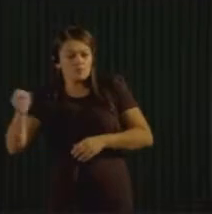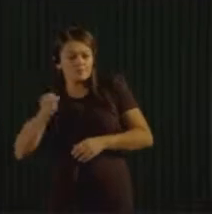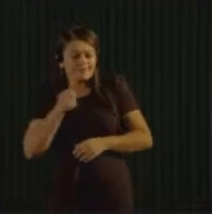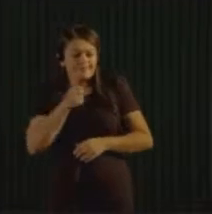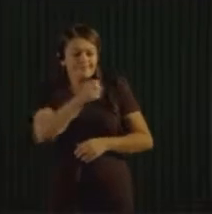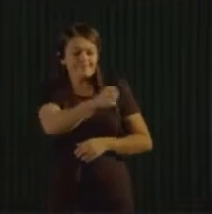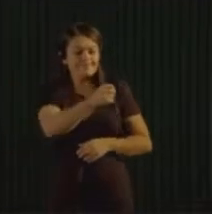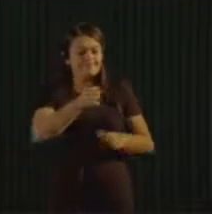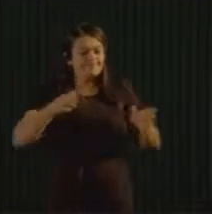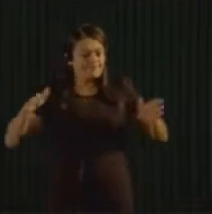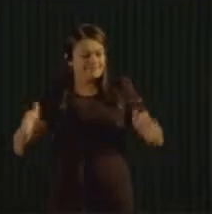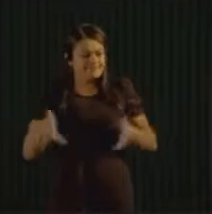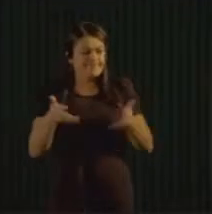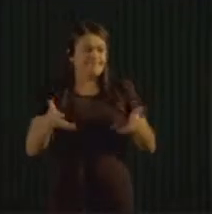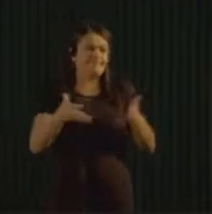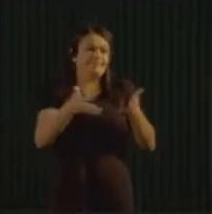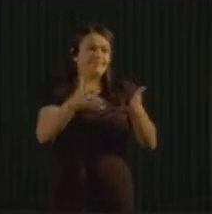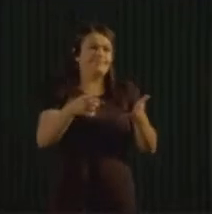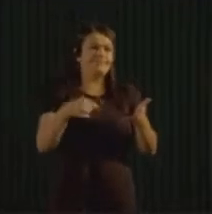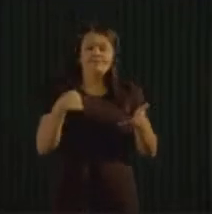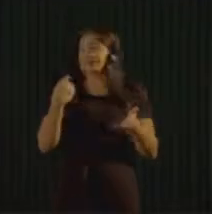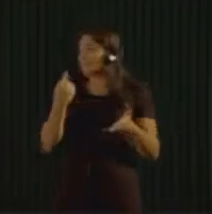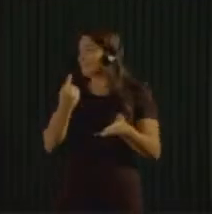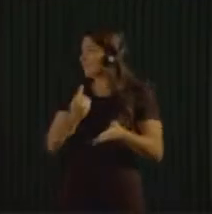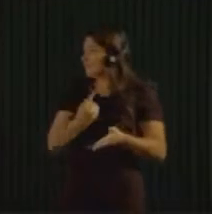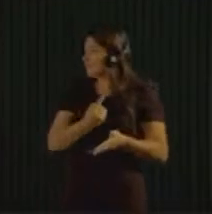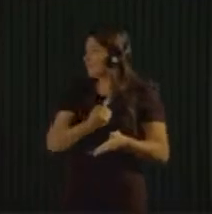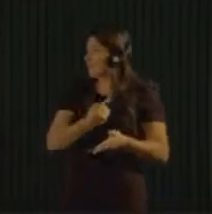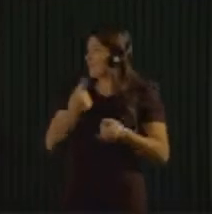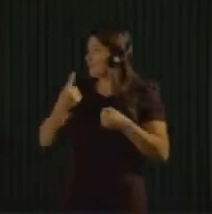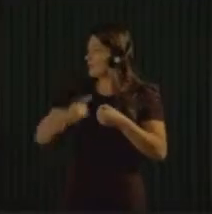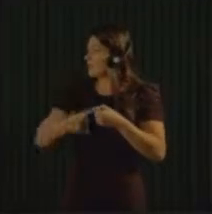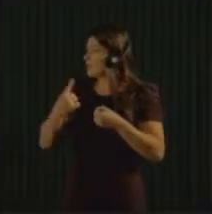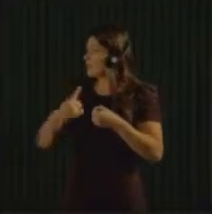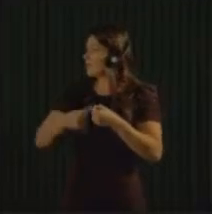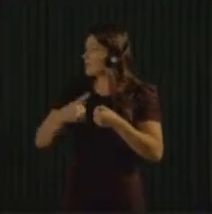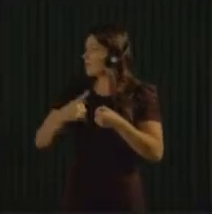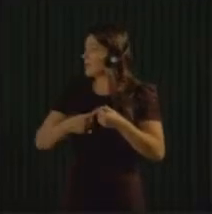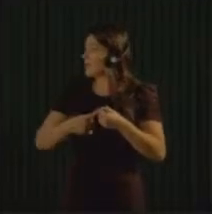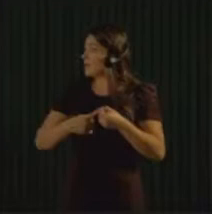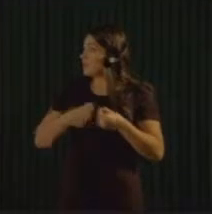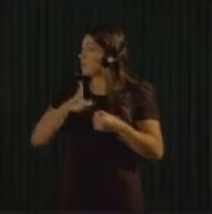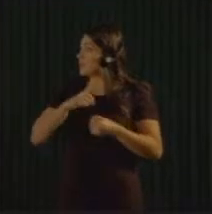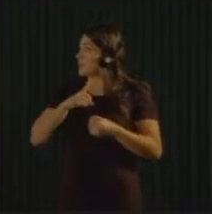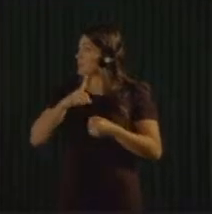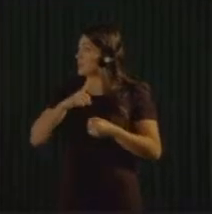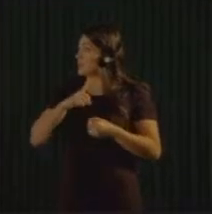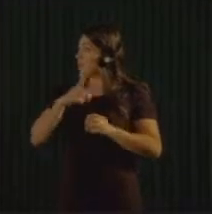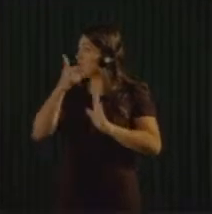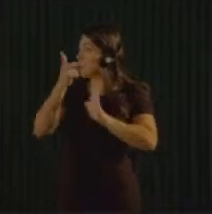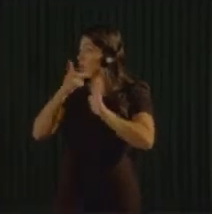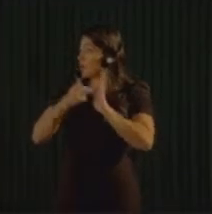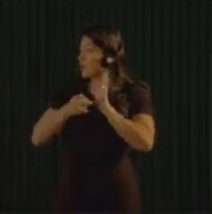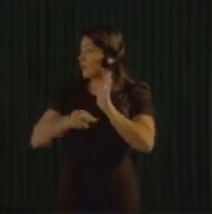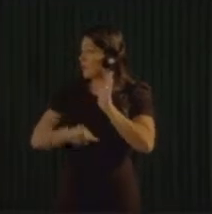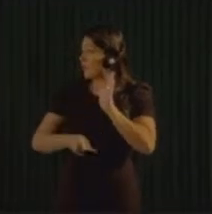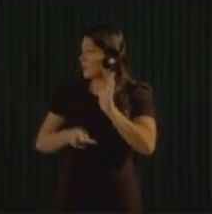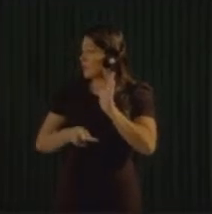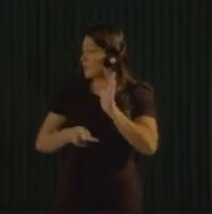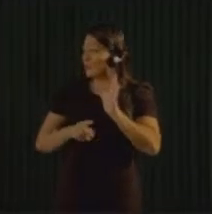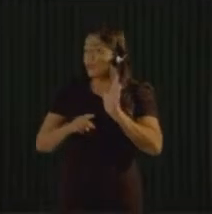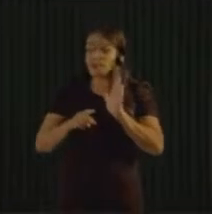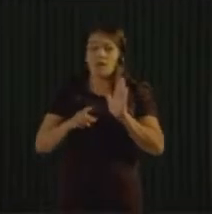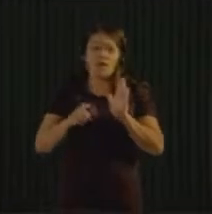have recently set 2 key targets of zero carbon and zero waste at the same time. So having 2 key targets